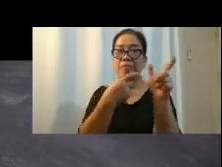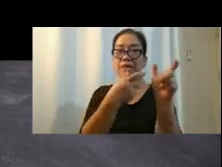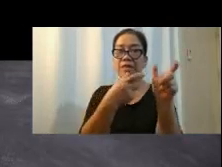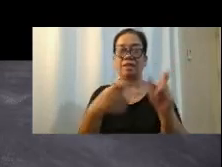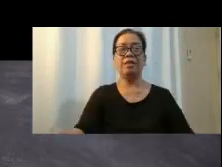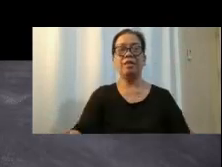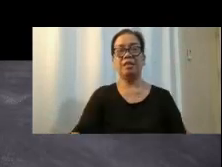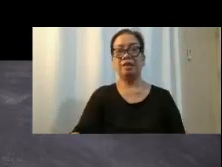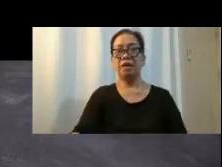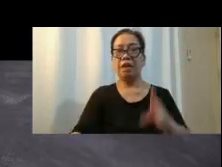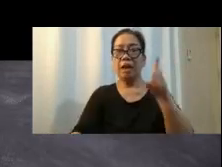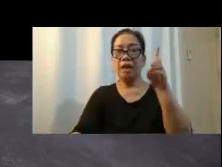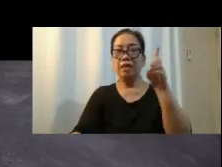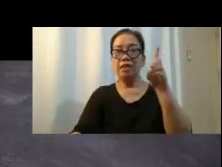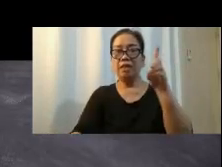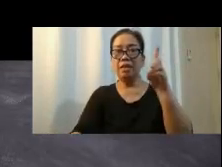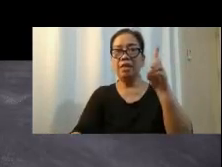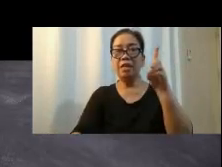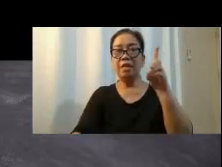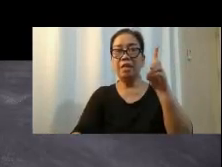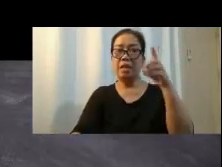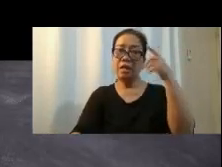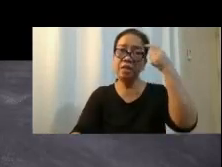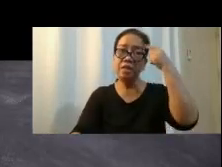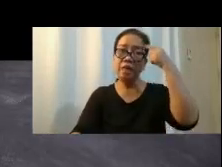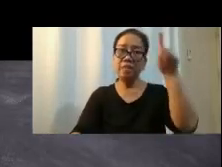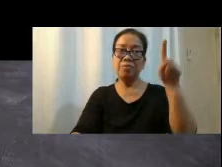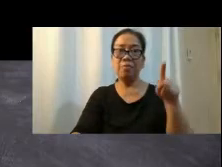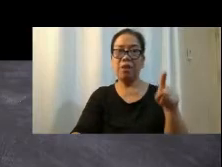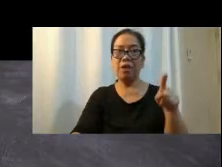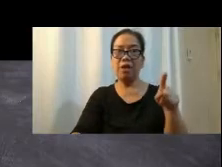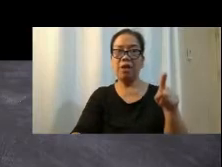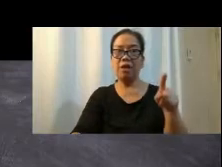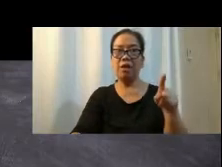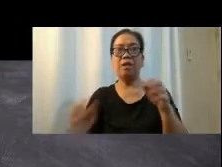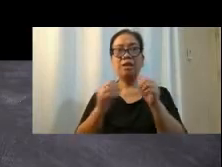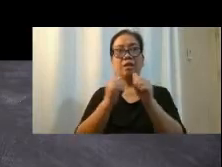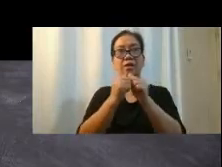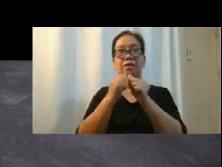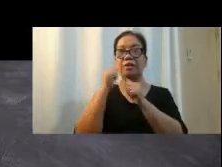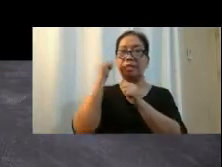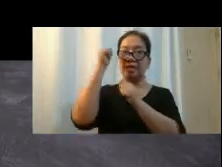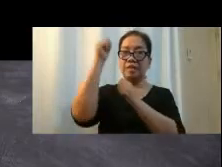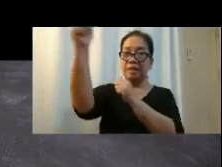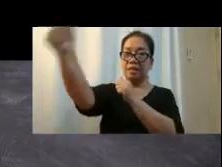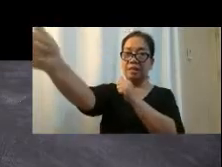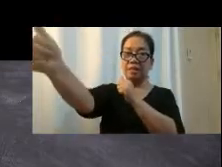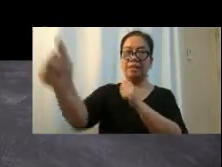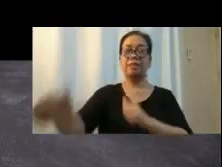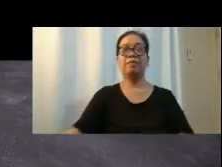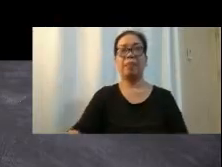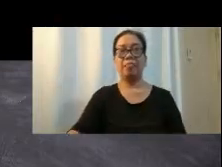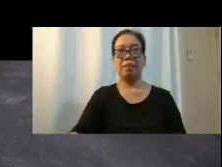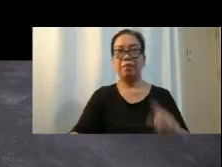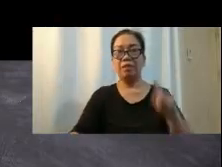the speed and D stands for the